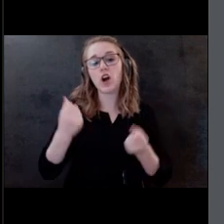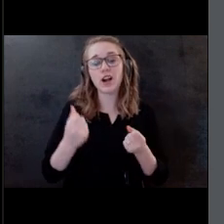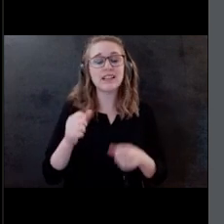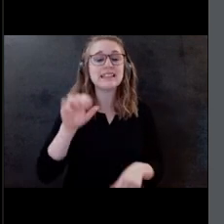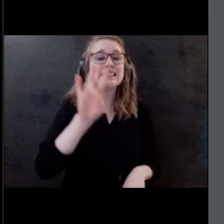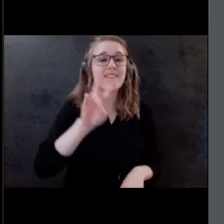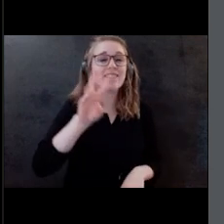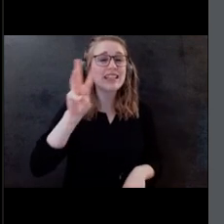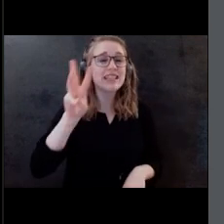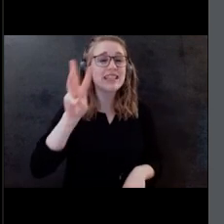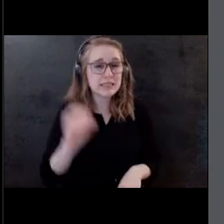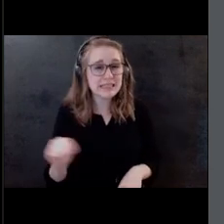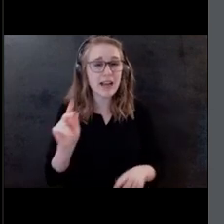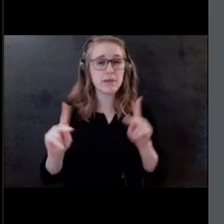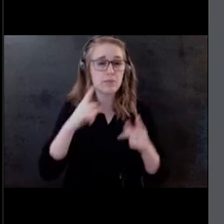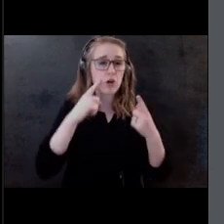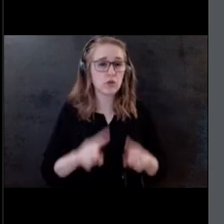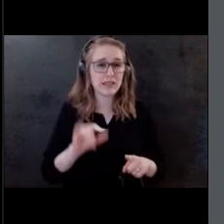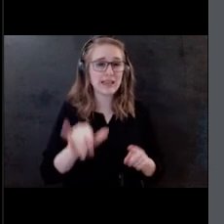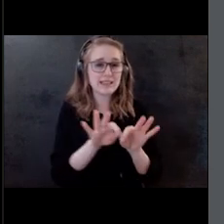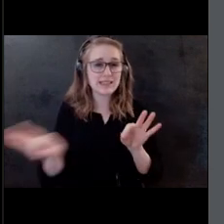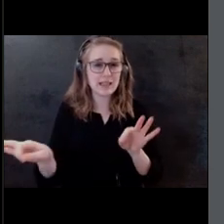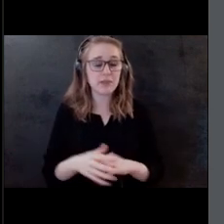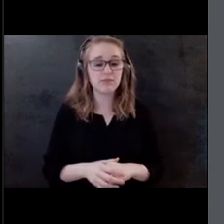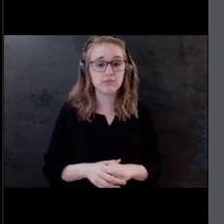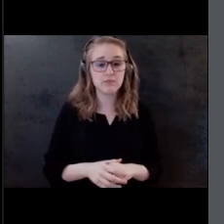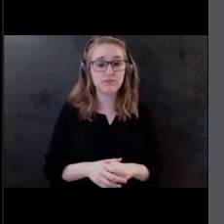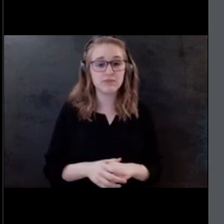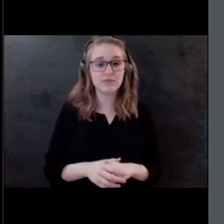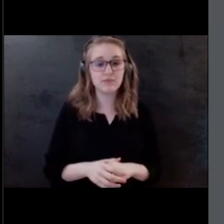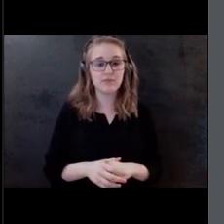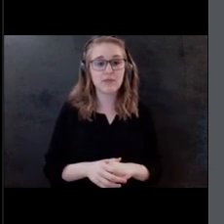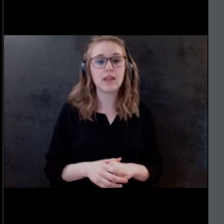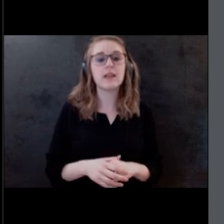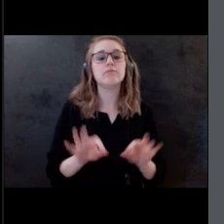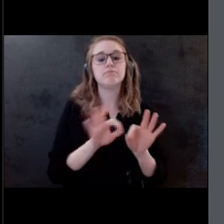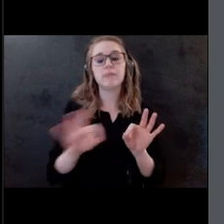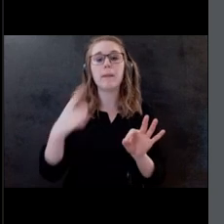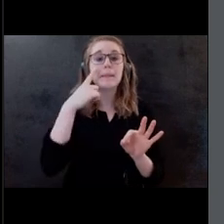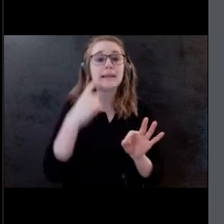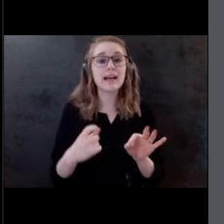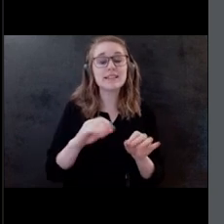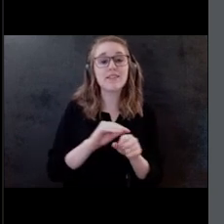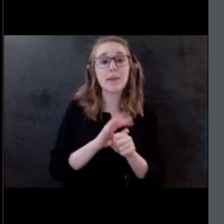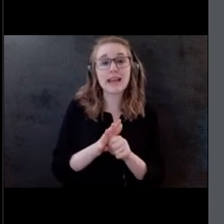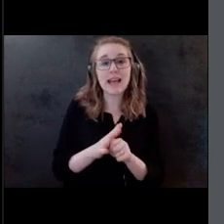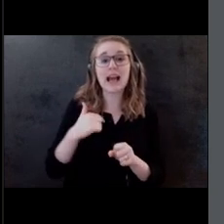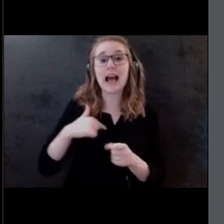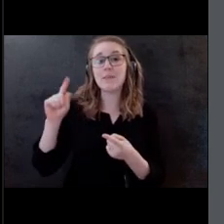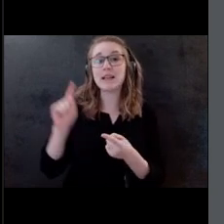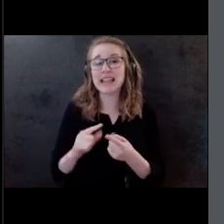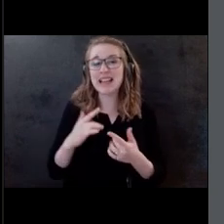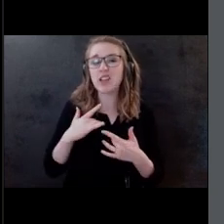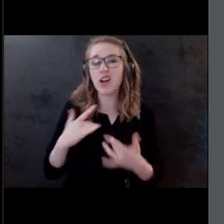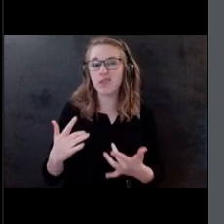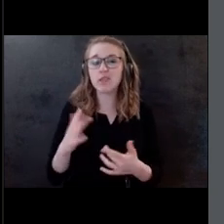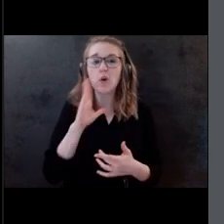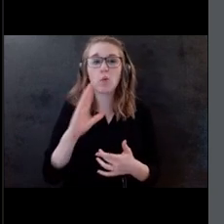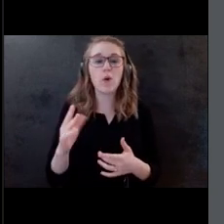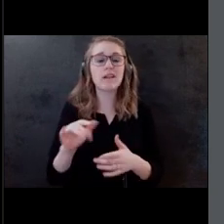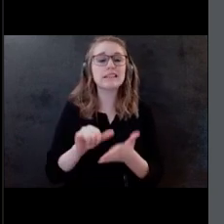agreed with that statement. Because of the pandemic, I am less likely to take a subway, ride a train, travel